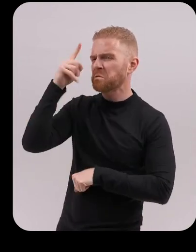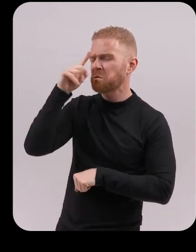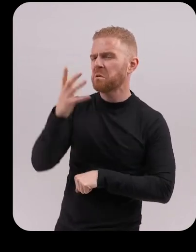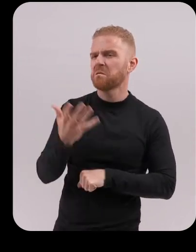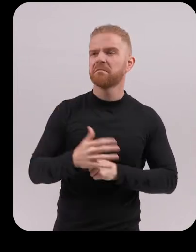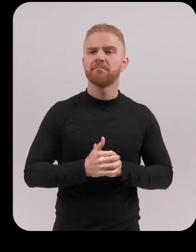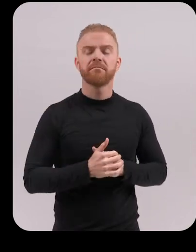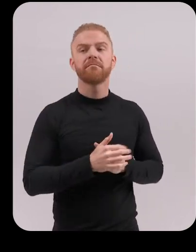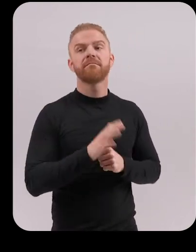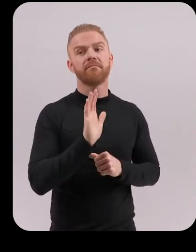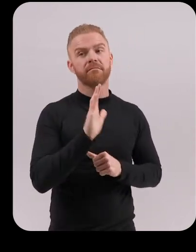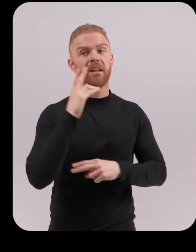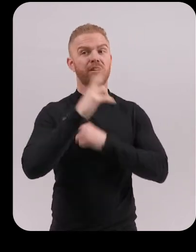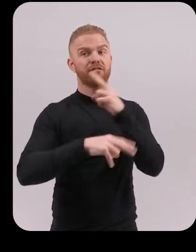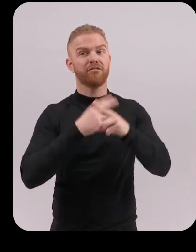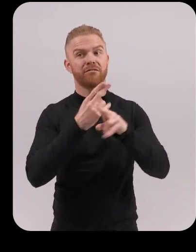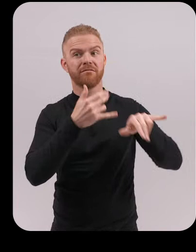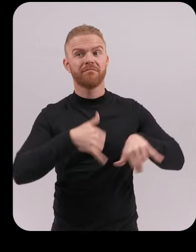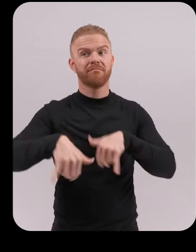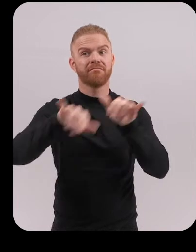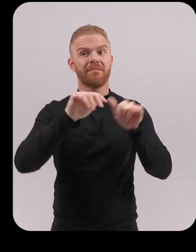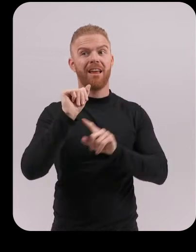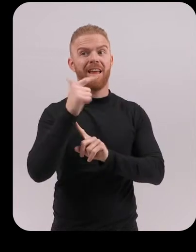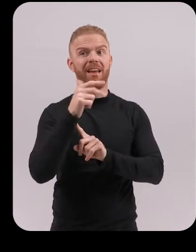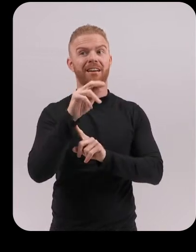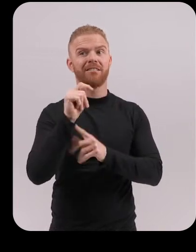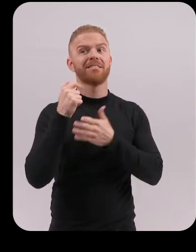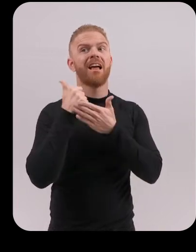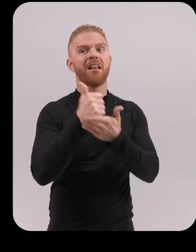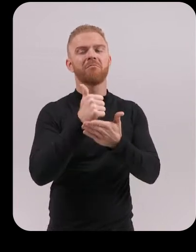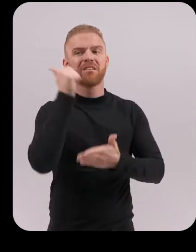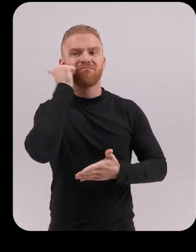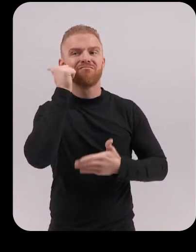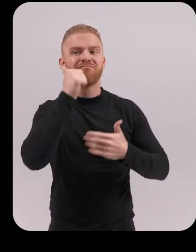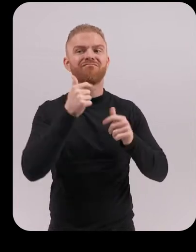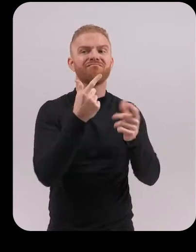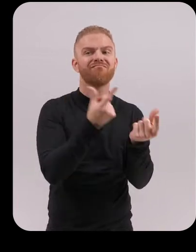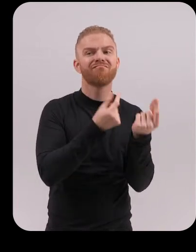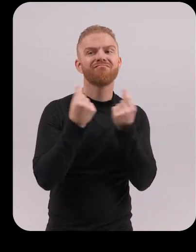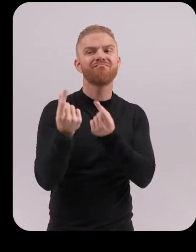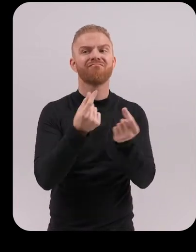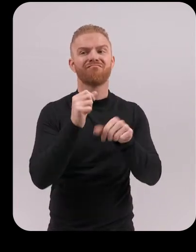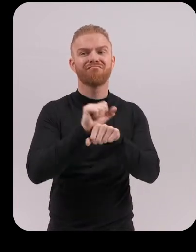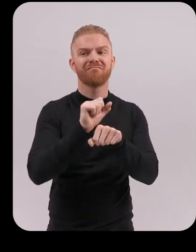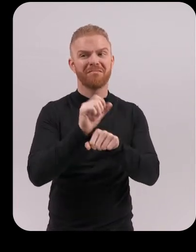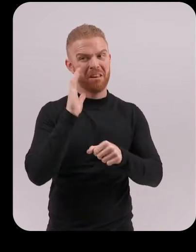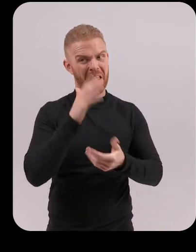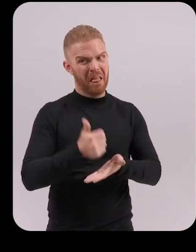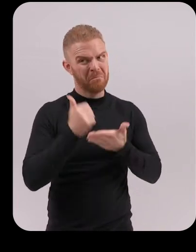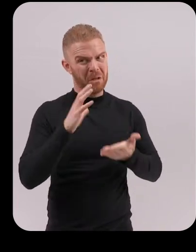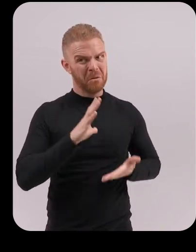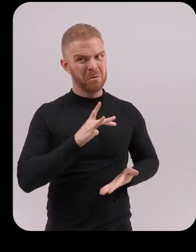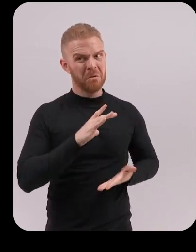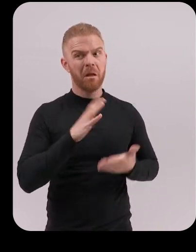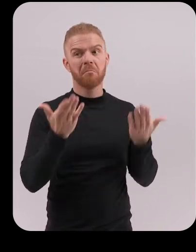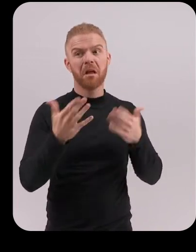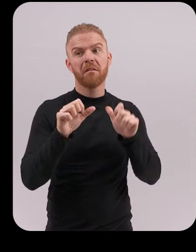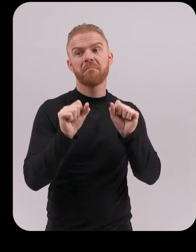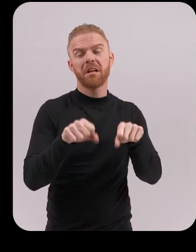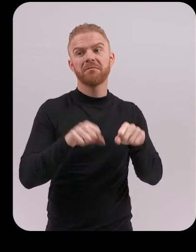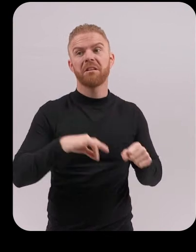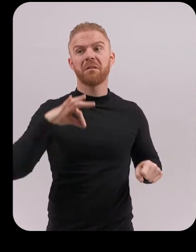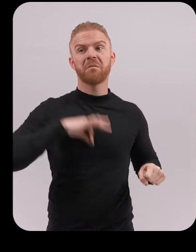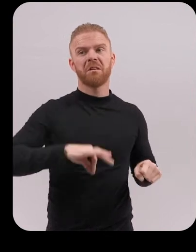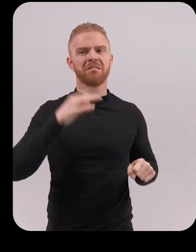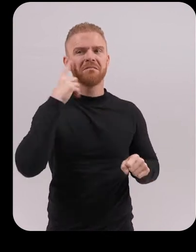A universal agent that can help with everyday tasks would indeed be helpful. It could potentially be useful for